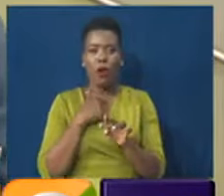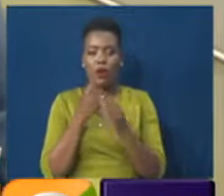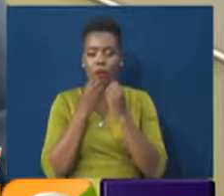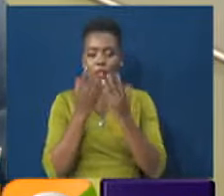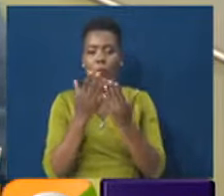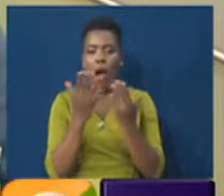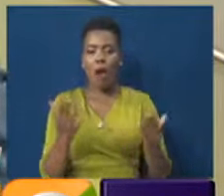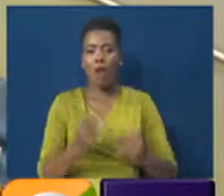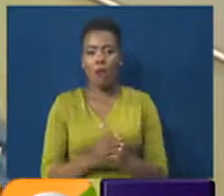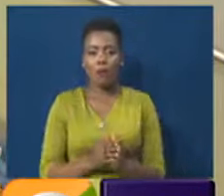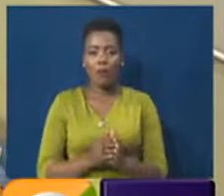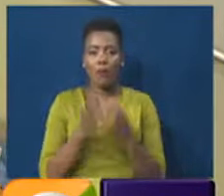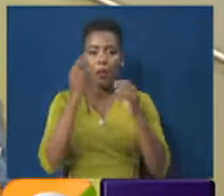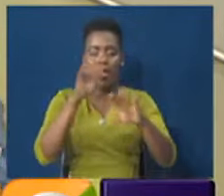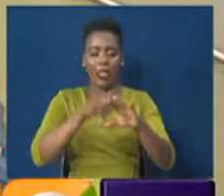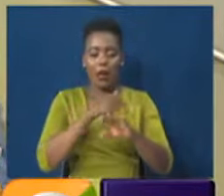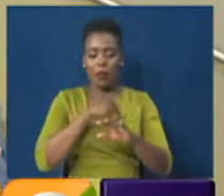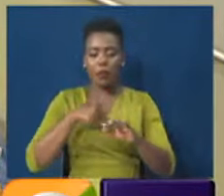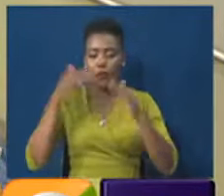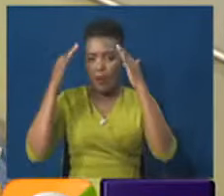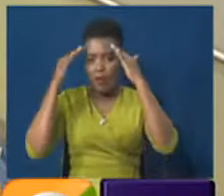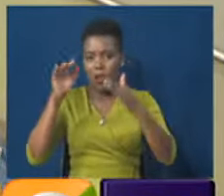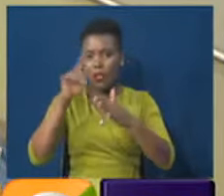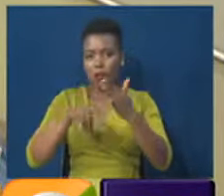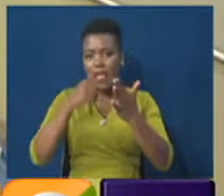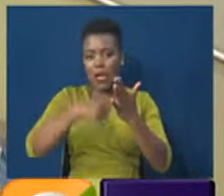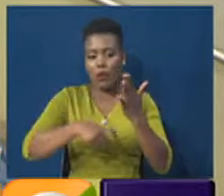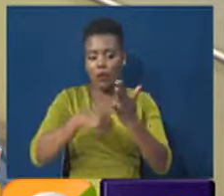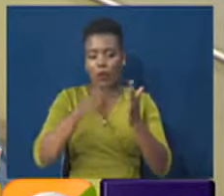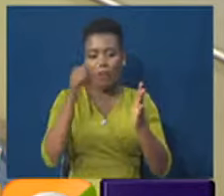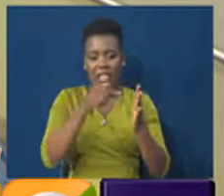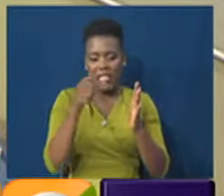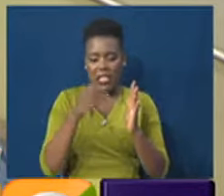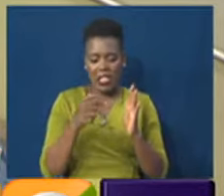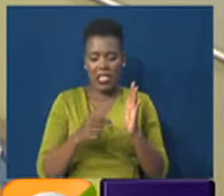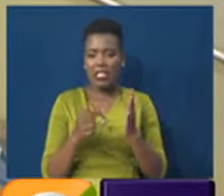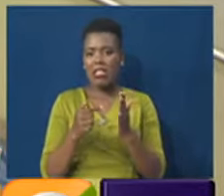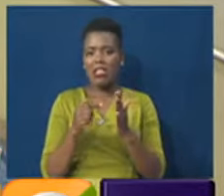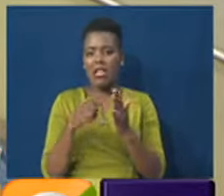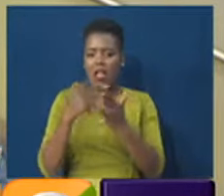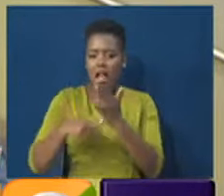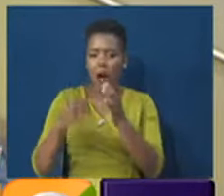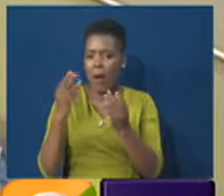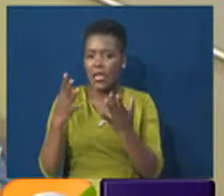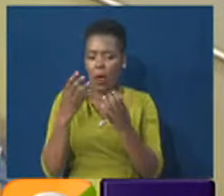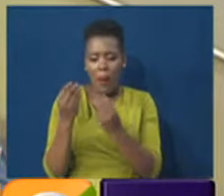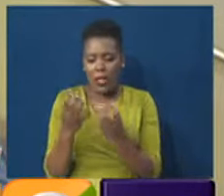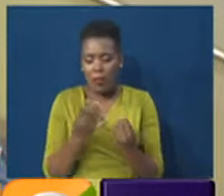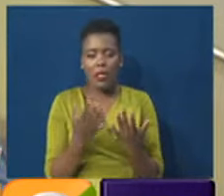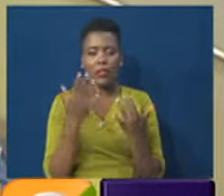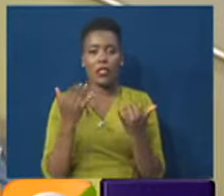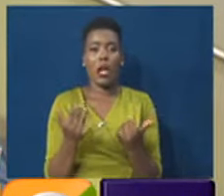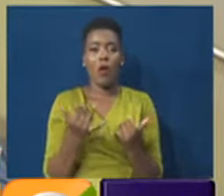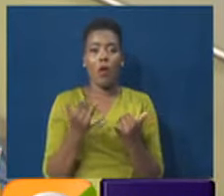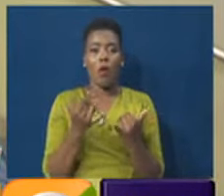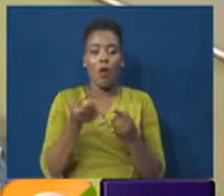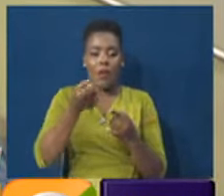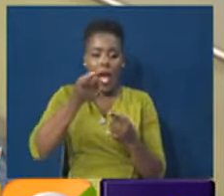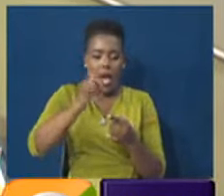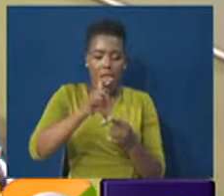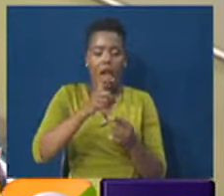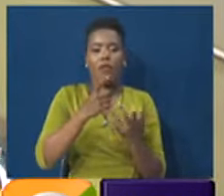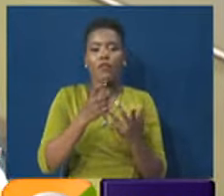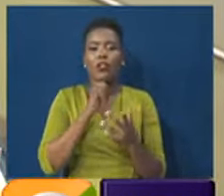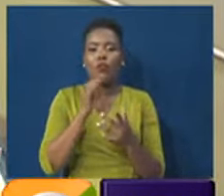this way, because many times we dwell on what is the cost of this, what is the price of this. Inflation as it is not just a factor